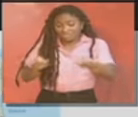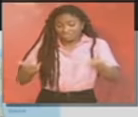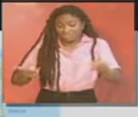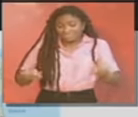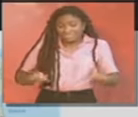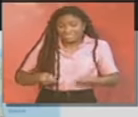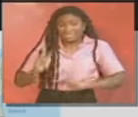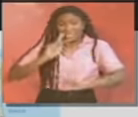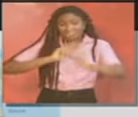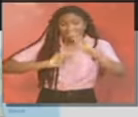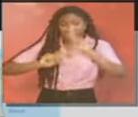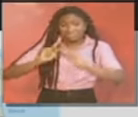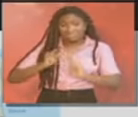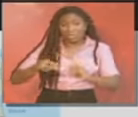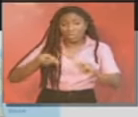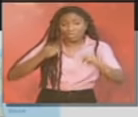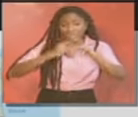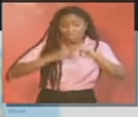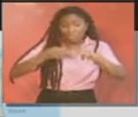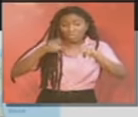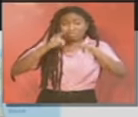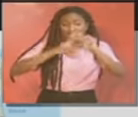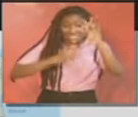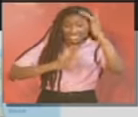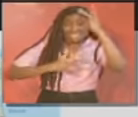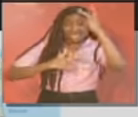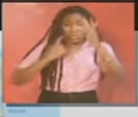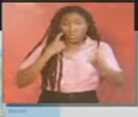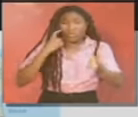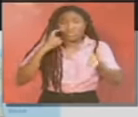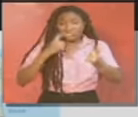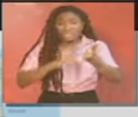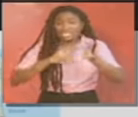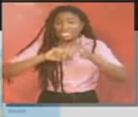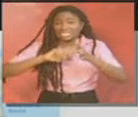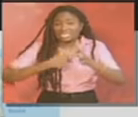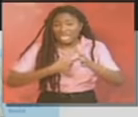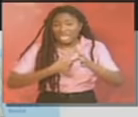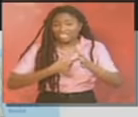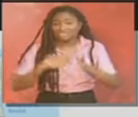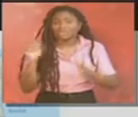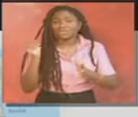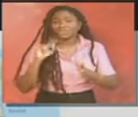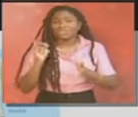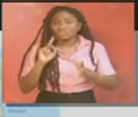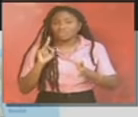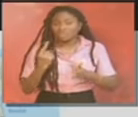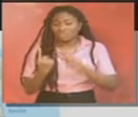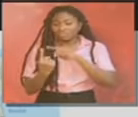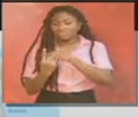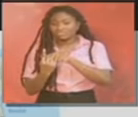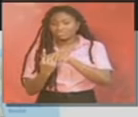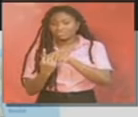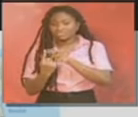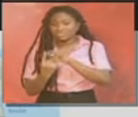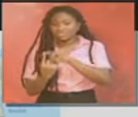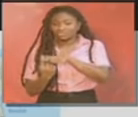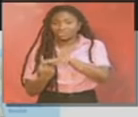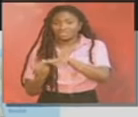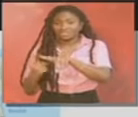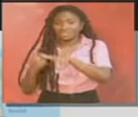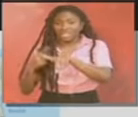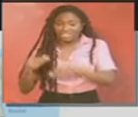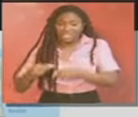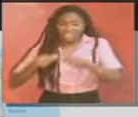in previous press conferences, where we saw it start off with a lot of connected cases in one county and then additional